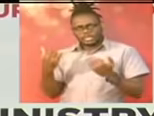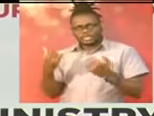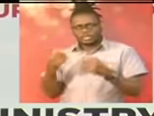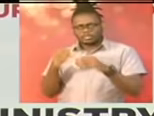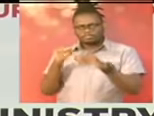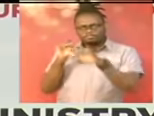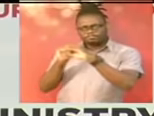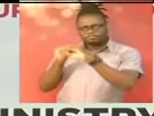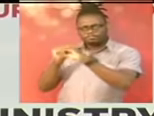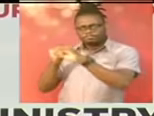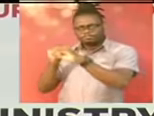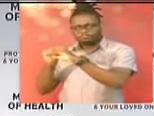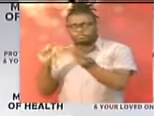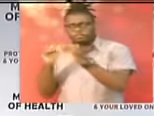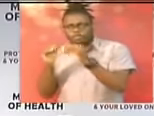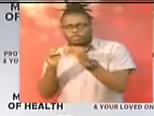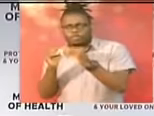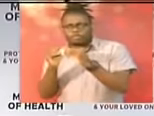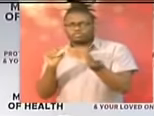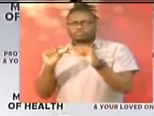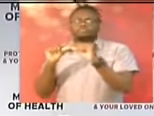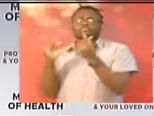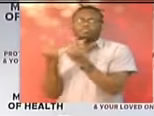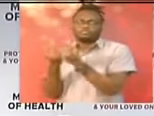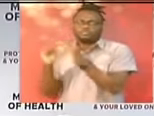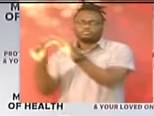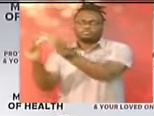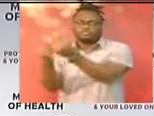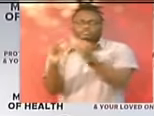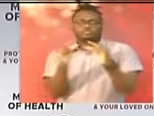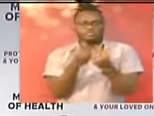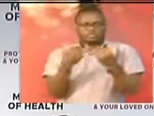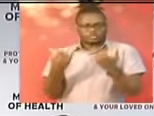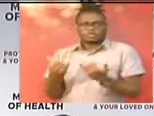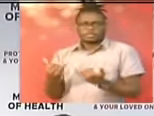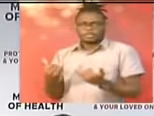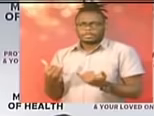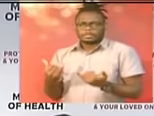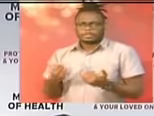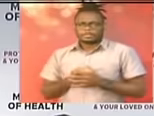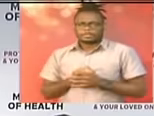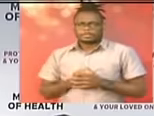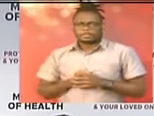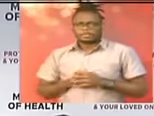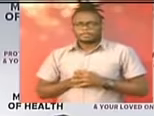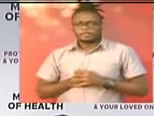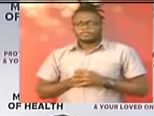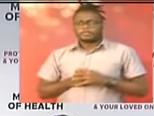both of your questions. Thank you very much, Dr. Hines. We now move to I